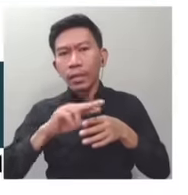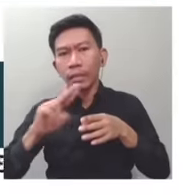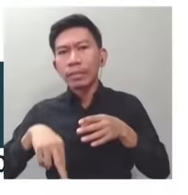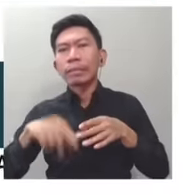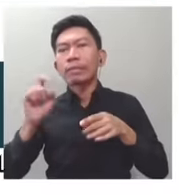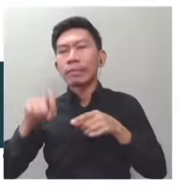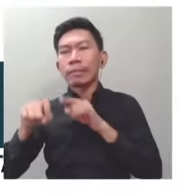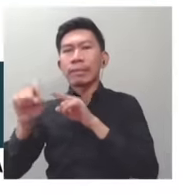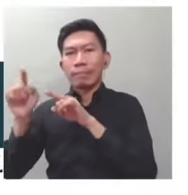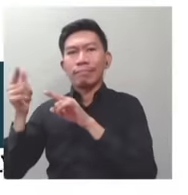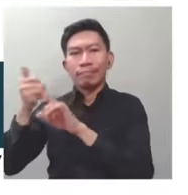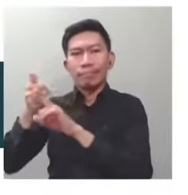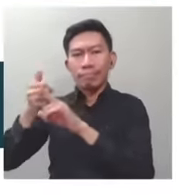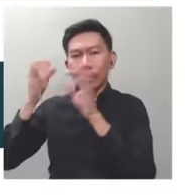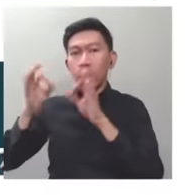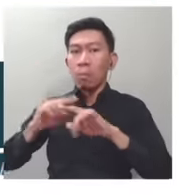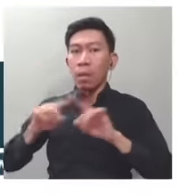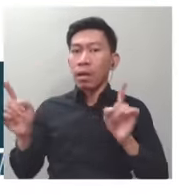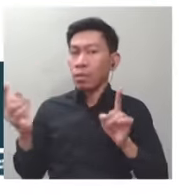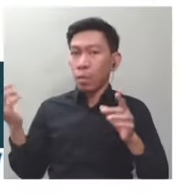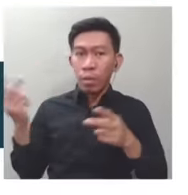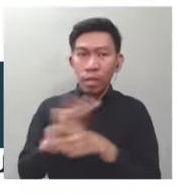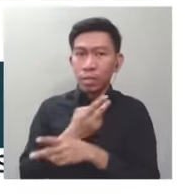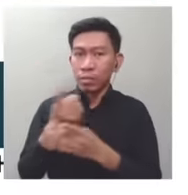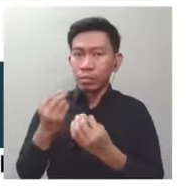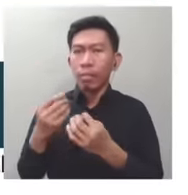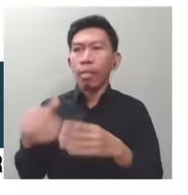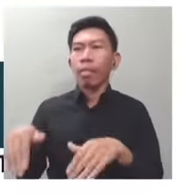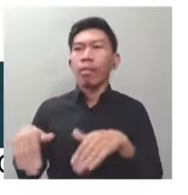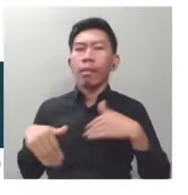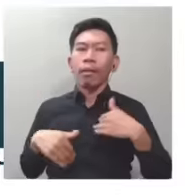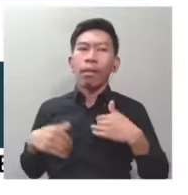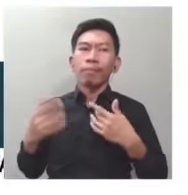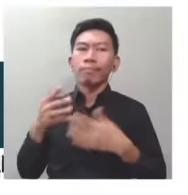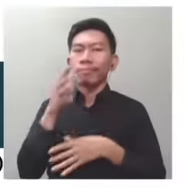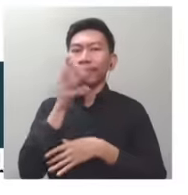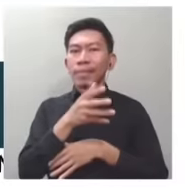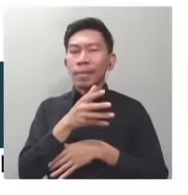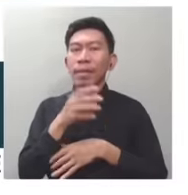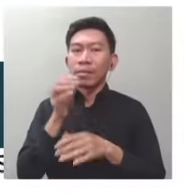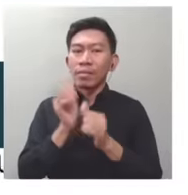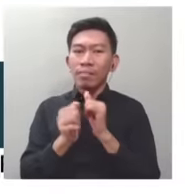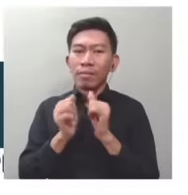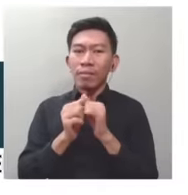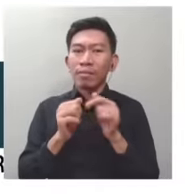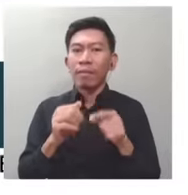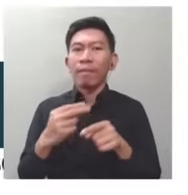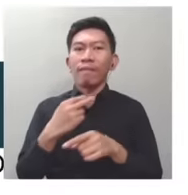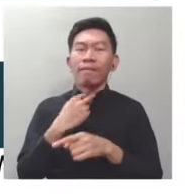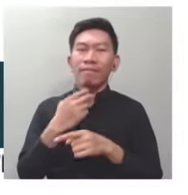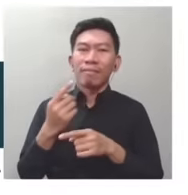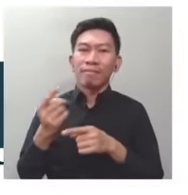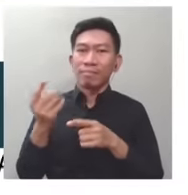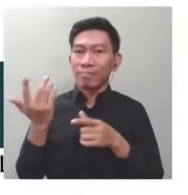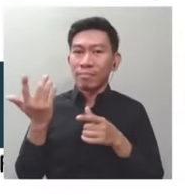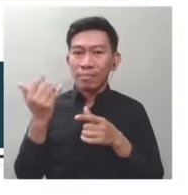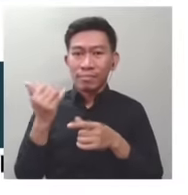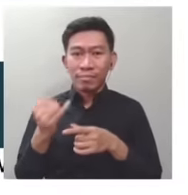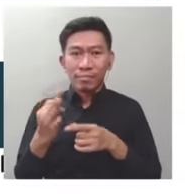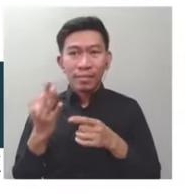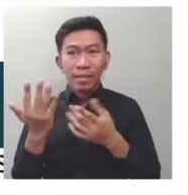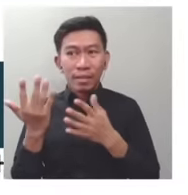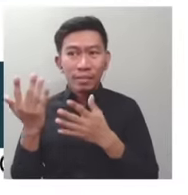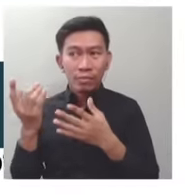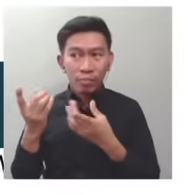all. So then you get criticized. You're put in a catch-22 situation. Damn if you do, damn if you